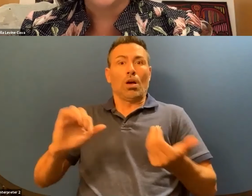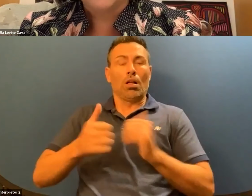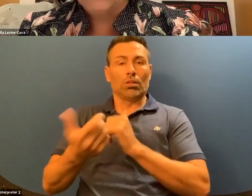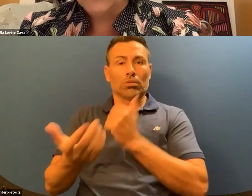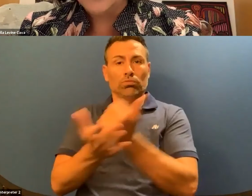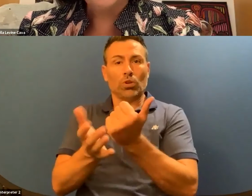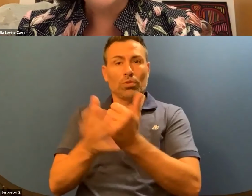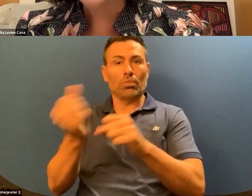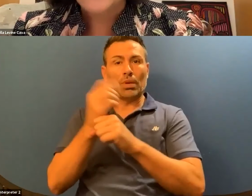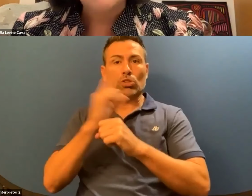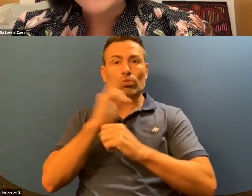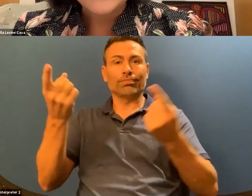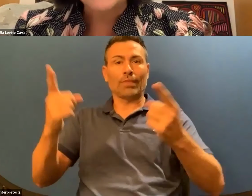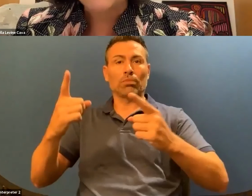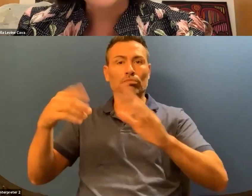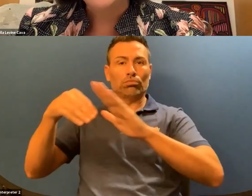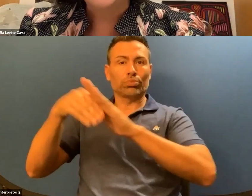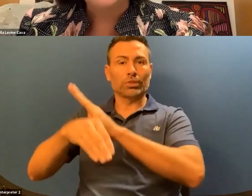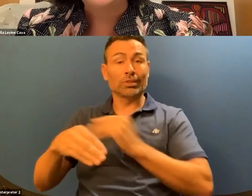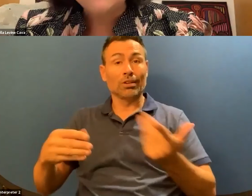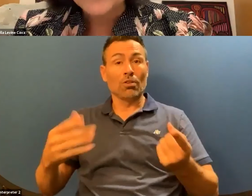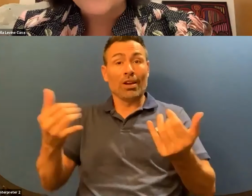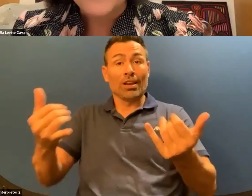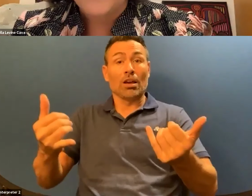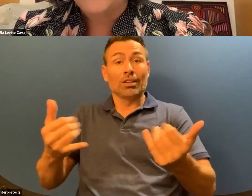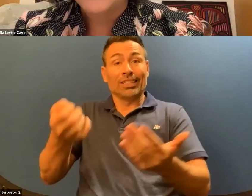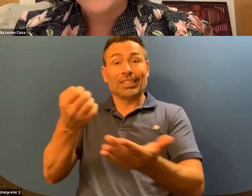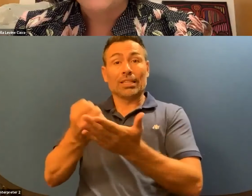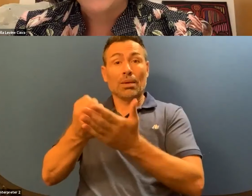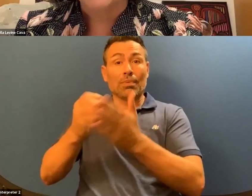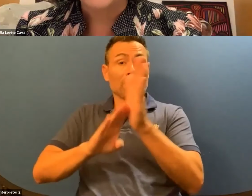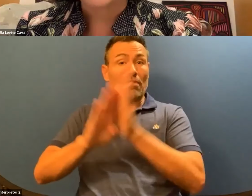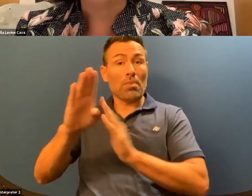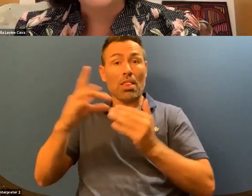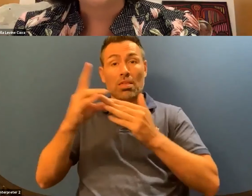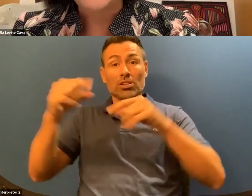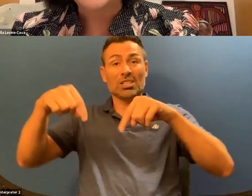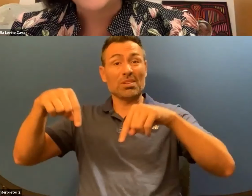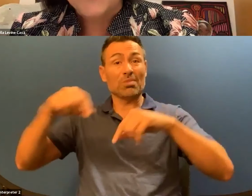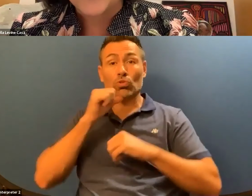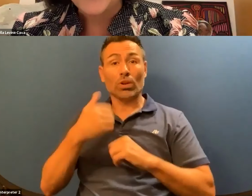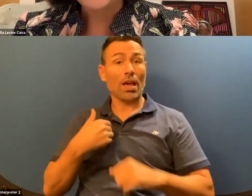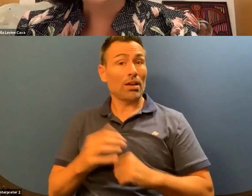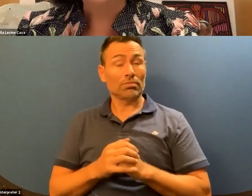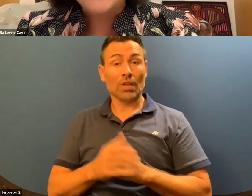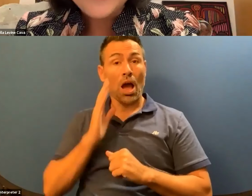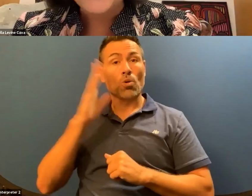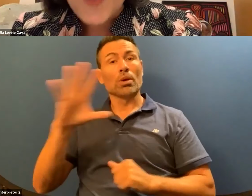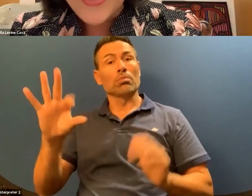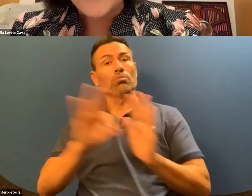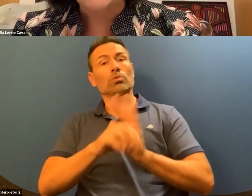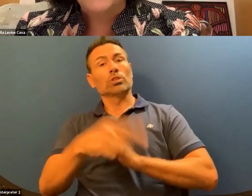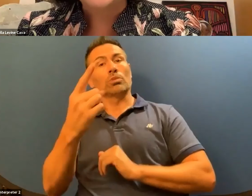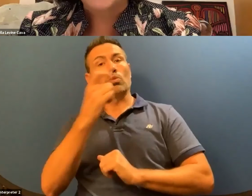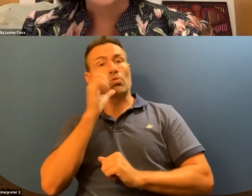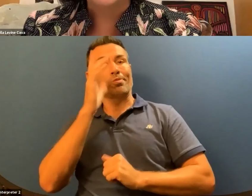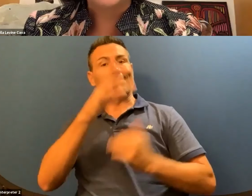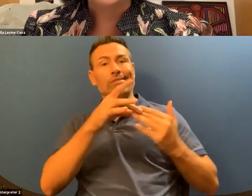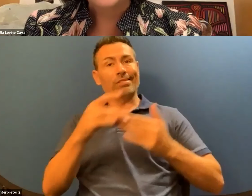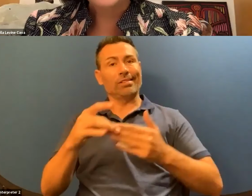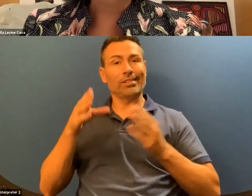downward spiral. We don't have any economic development leadership in Miami-Dade County government. I'll be appointing someone who will lead the way on